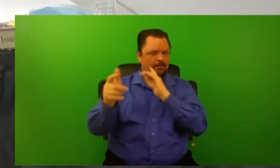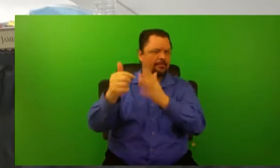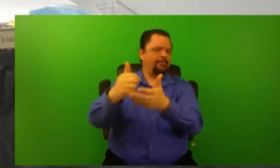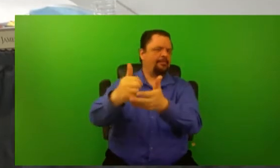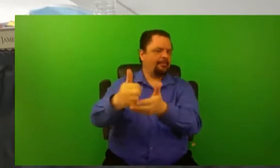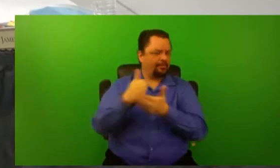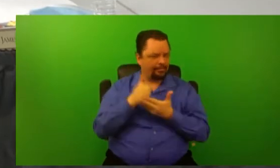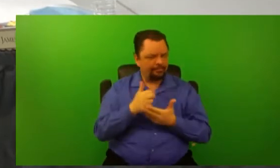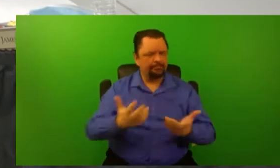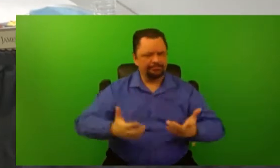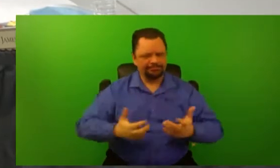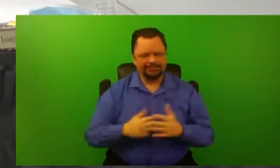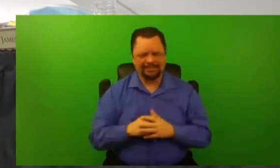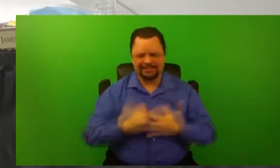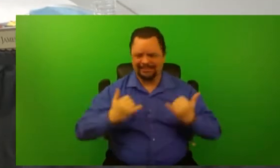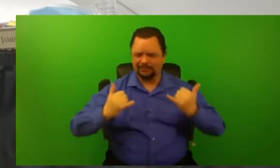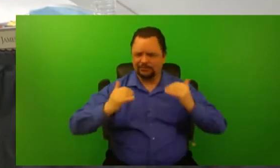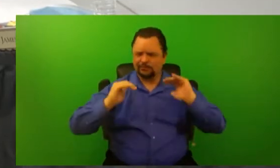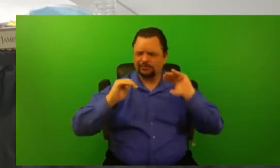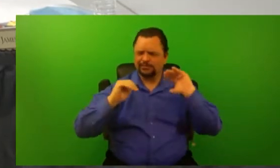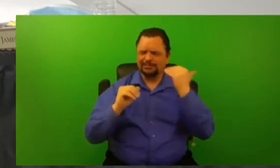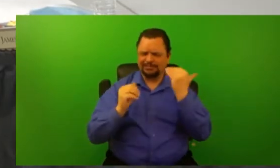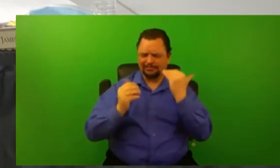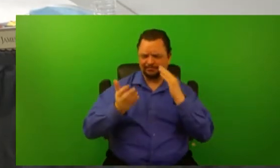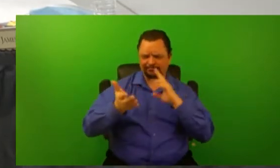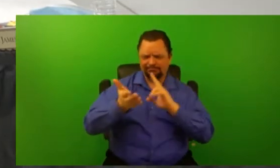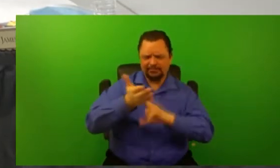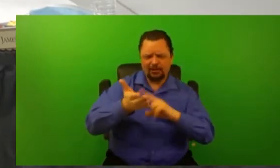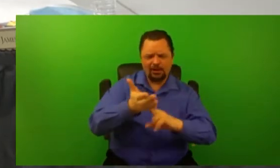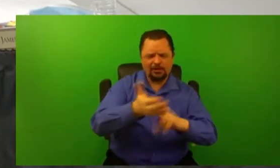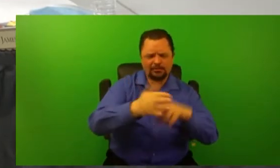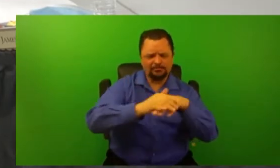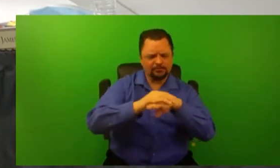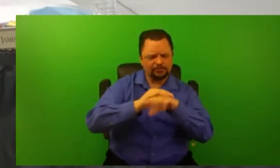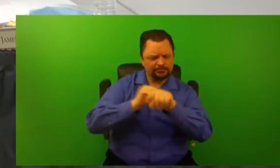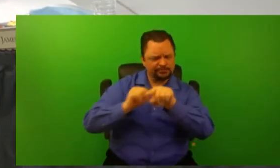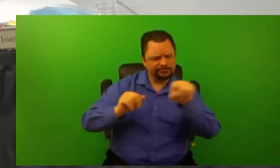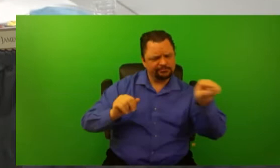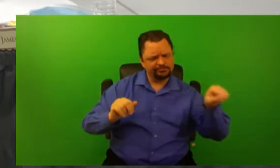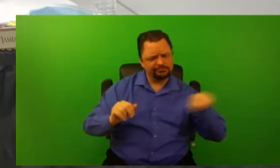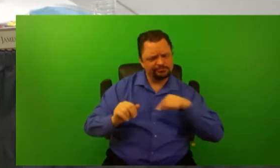that this contract is a